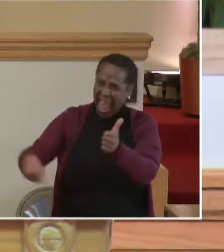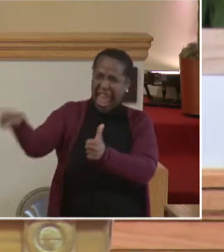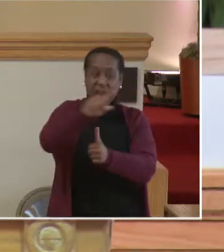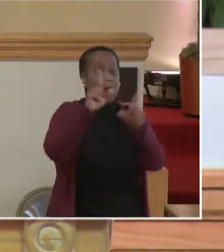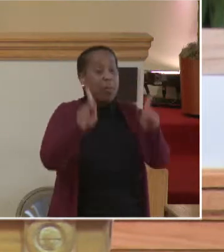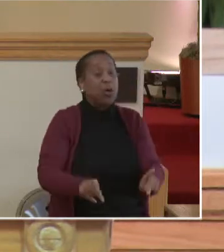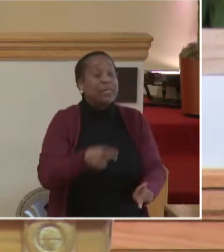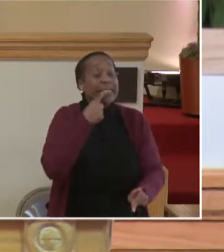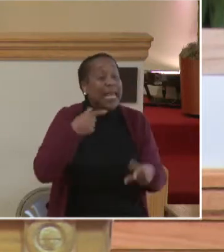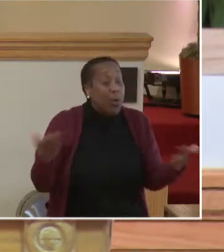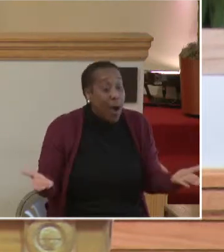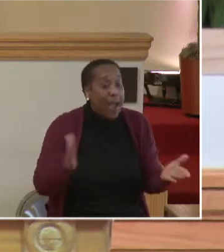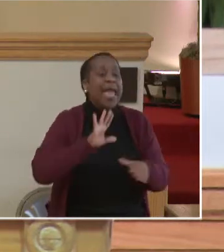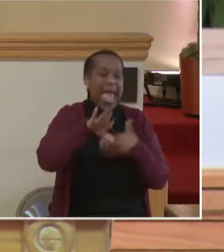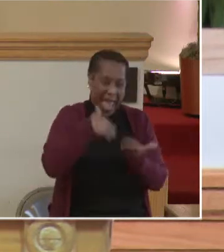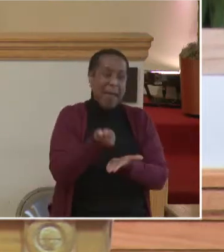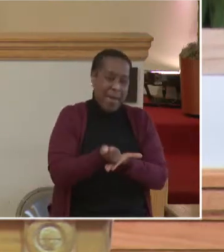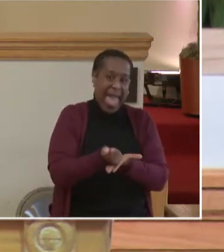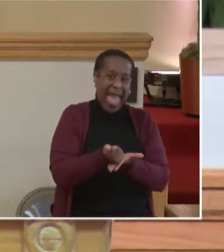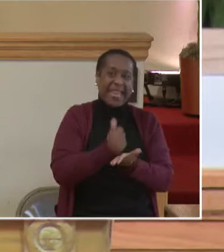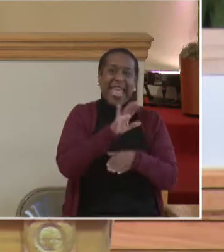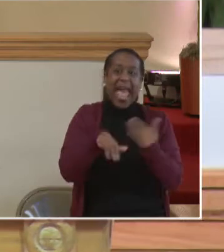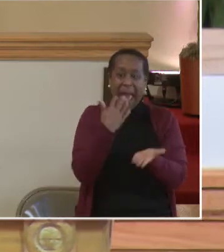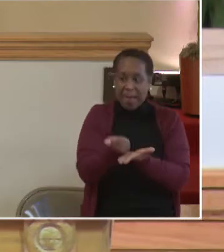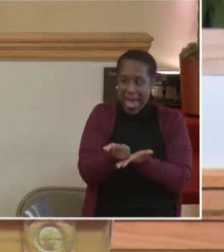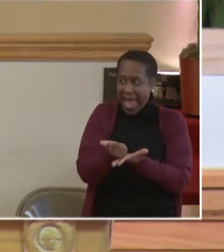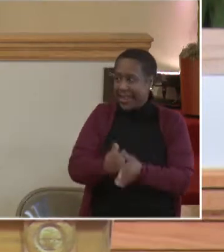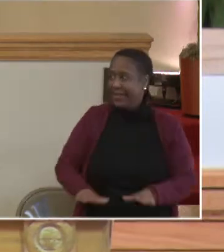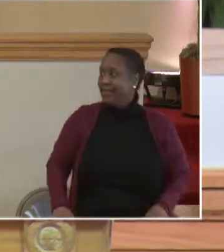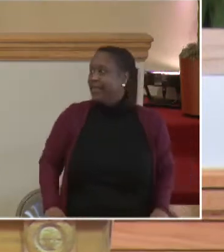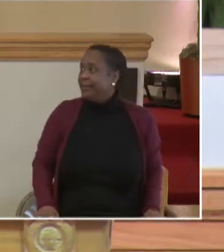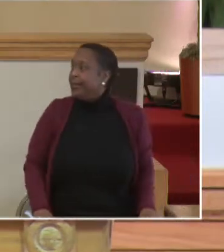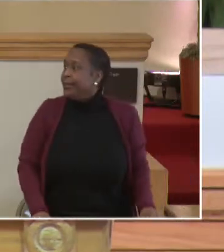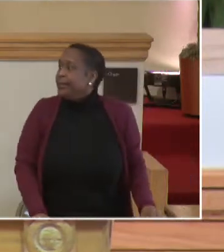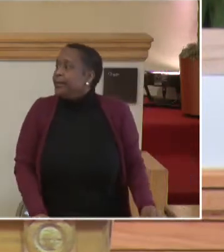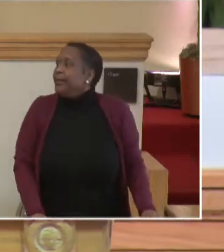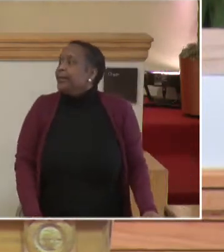God say amen. Amen.